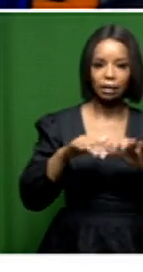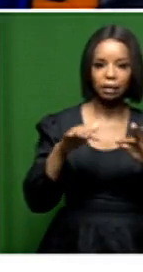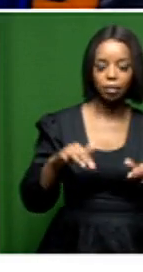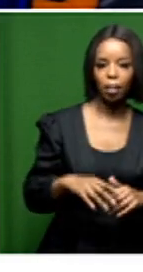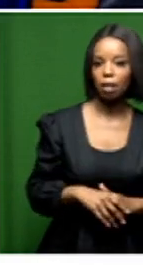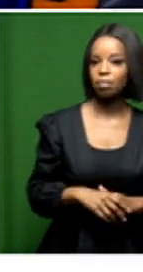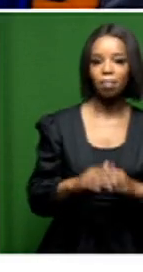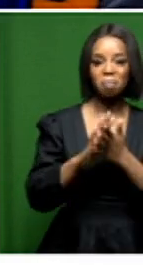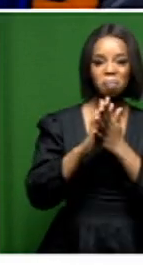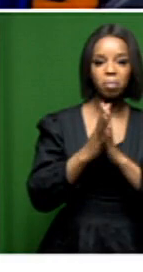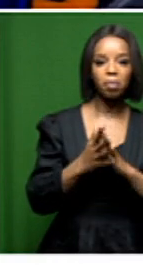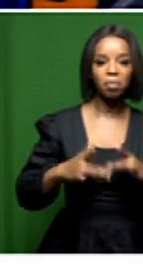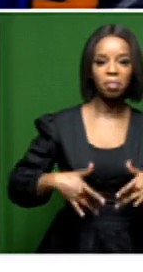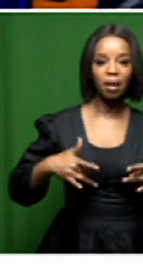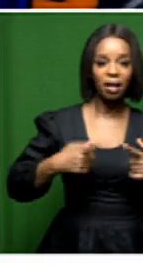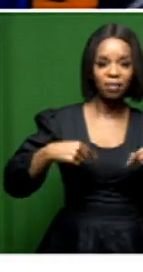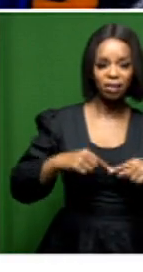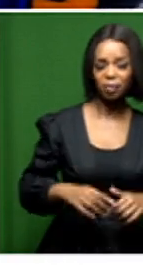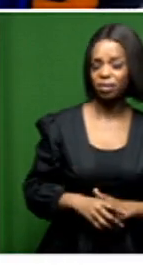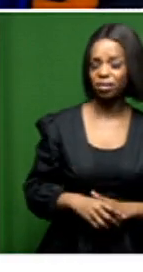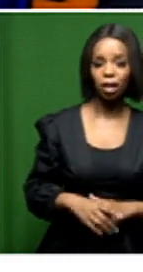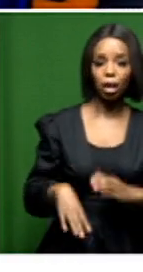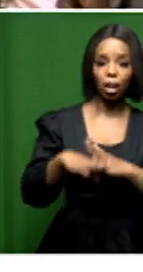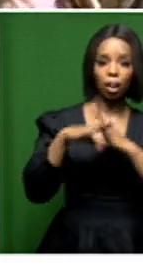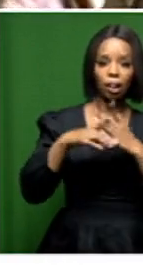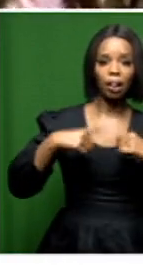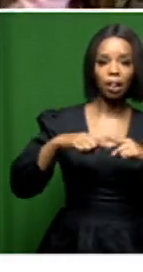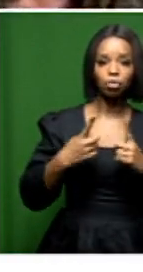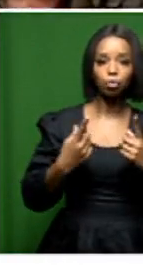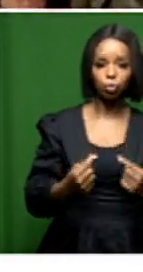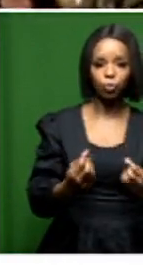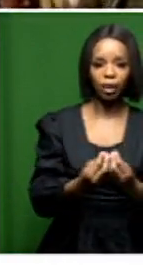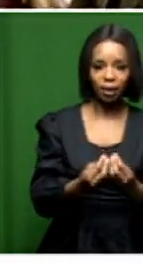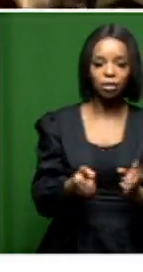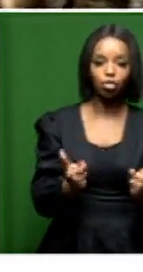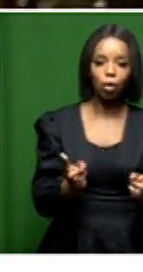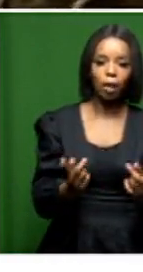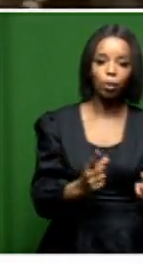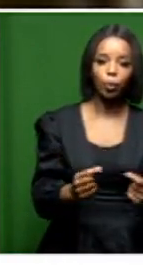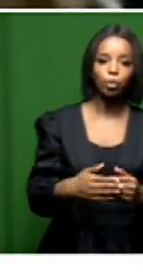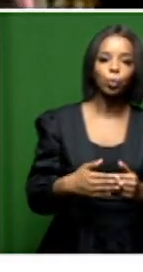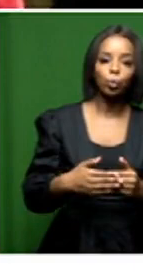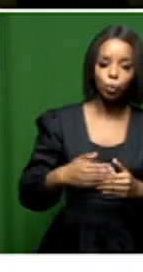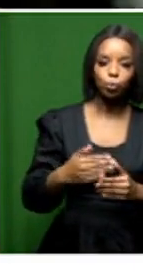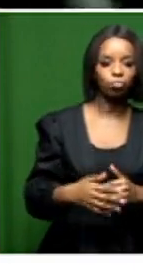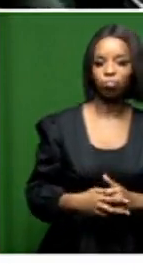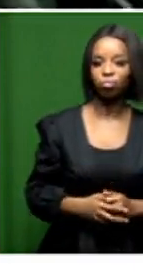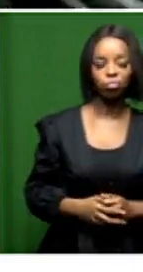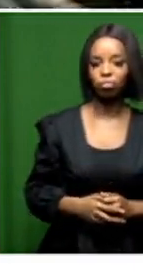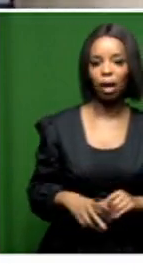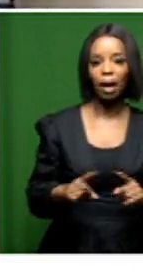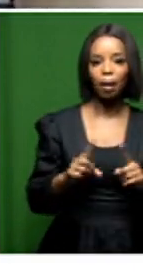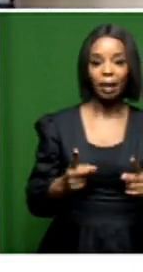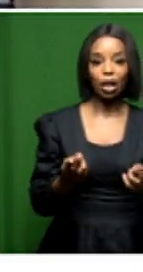prevent us to do the things that we generally do under normal existence. A new kind of normal as it becomes